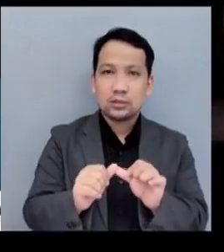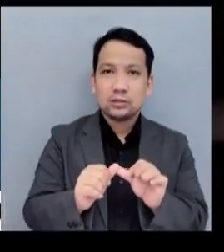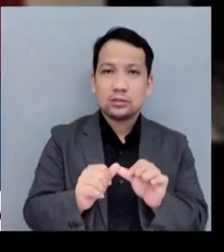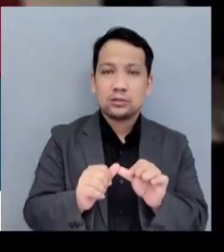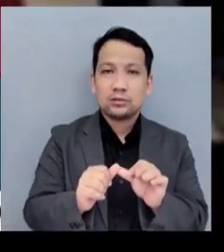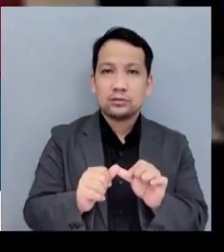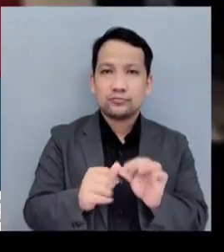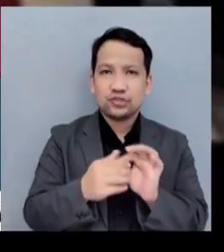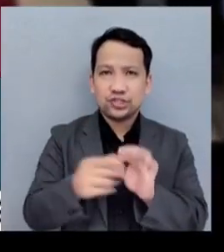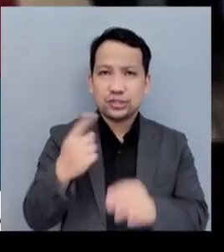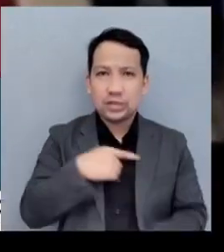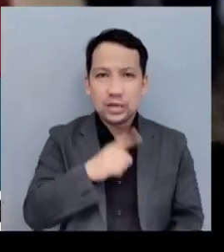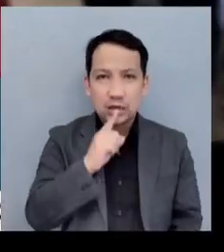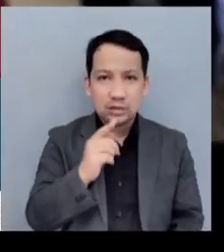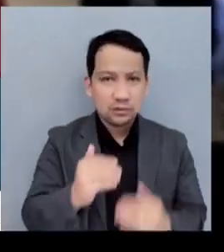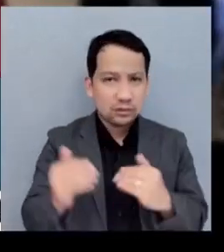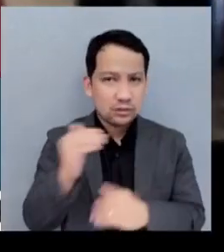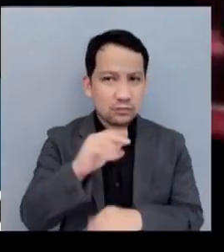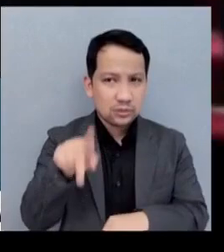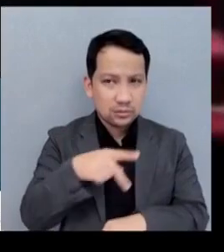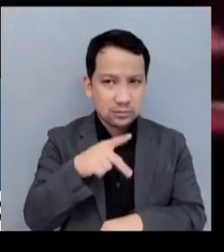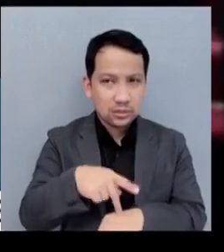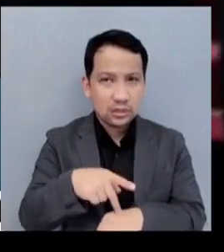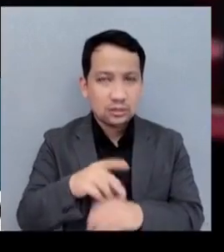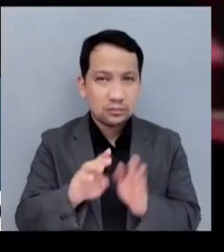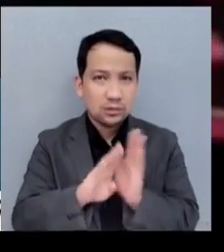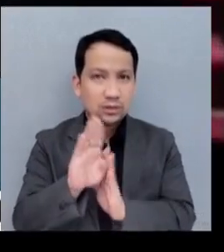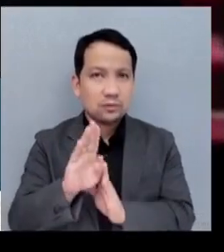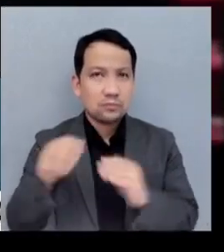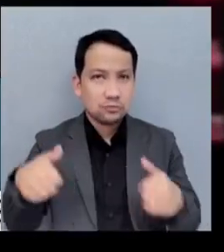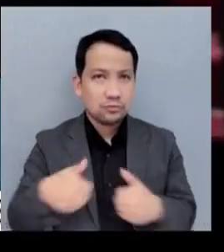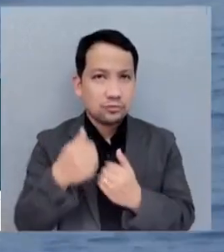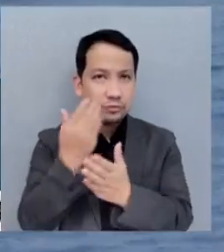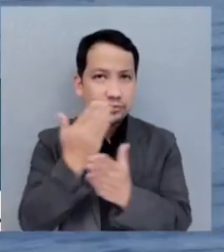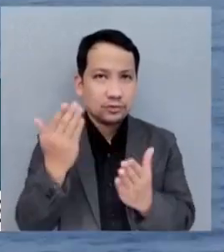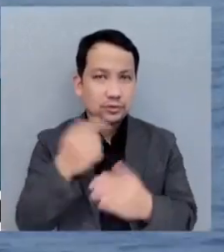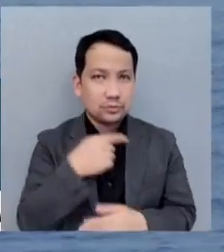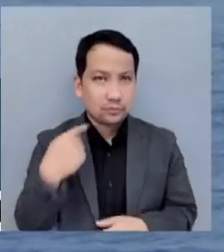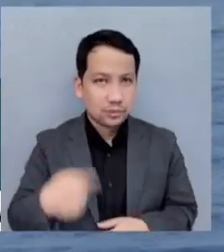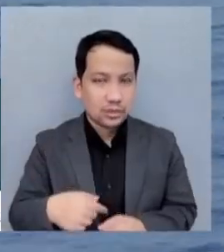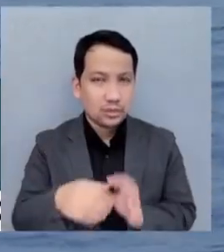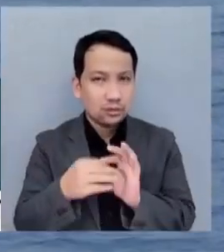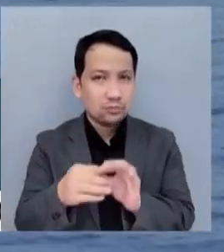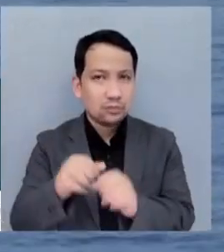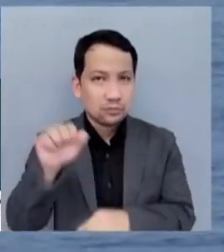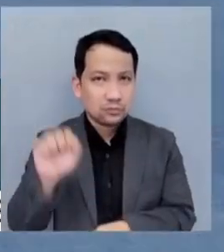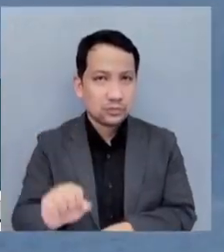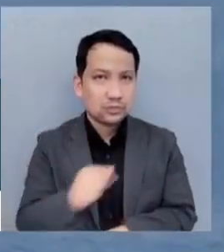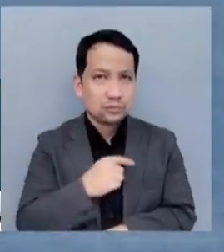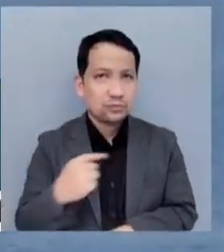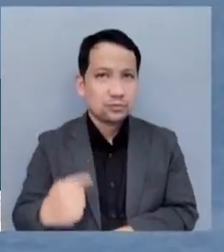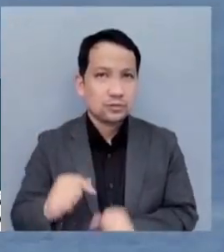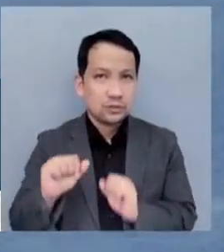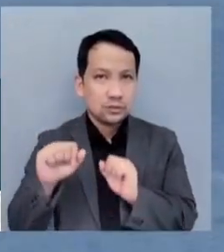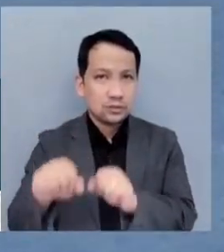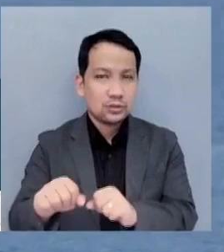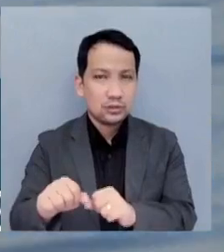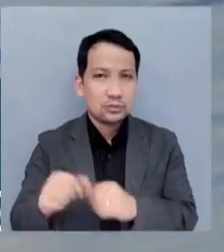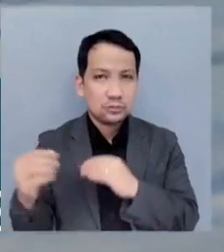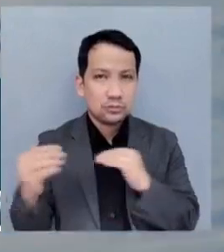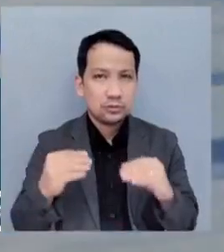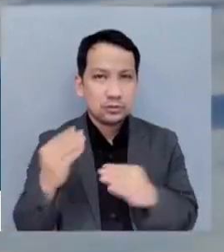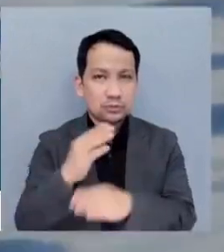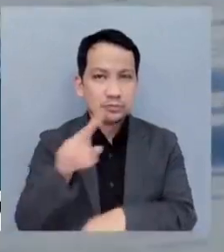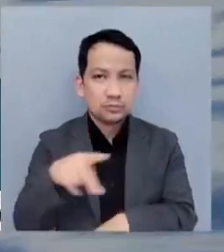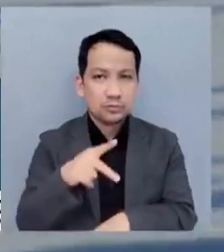he is most credited for leading the Philippine delegation that challenged Beijing's sweeping claim in the South China Sea, a battle which the